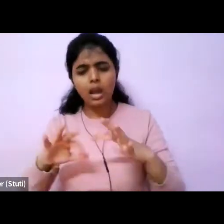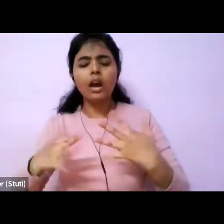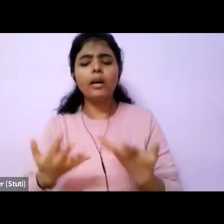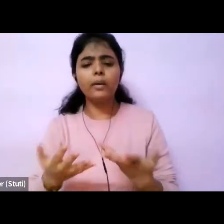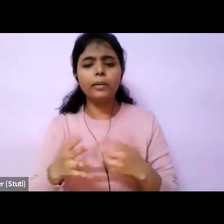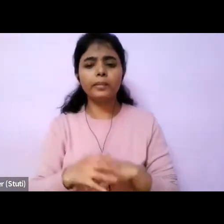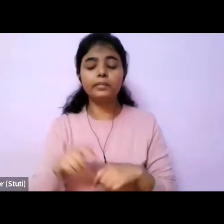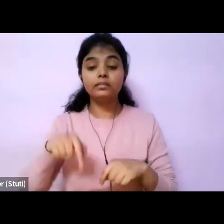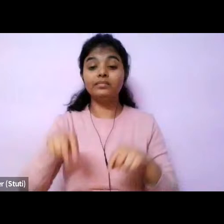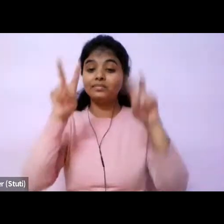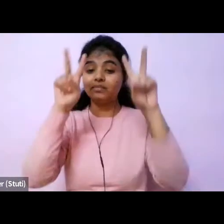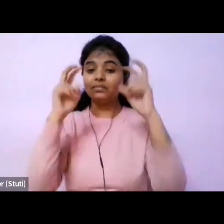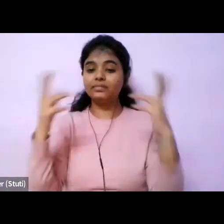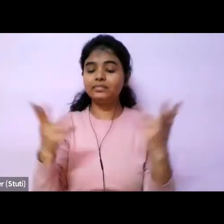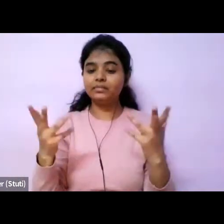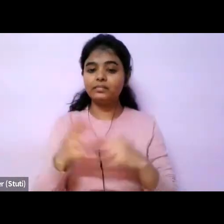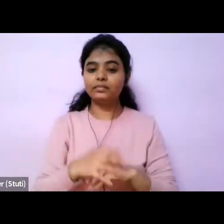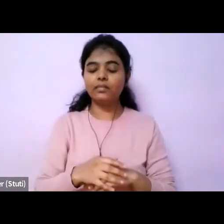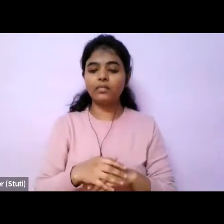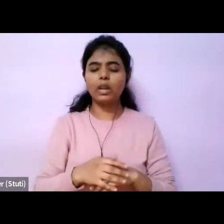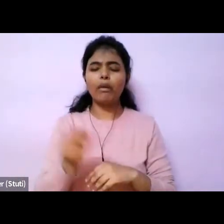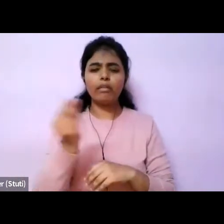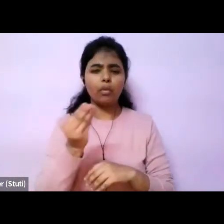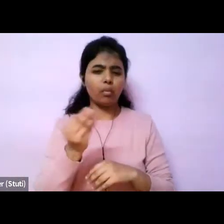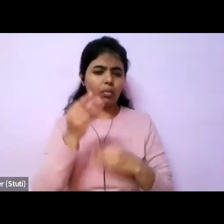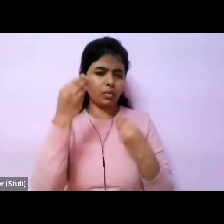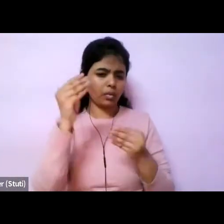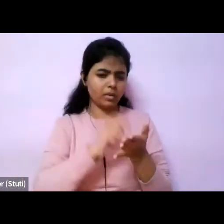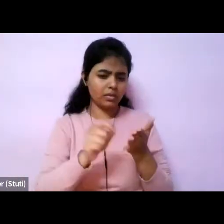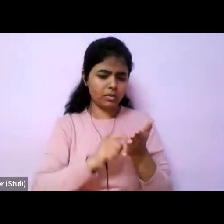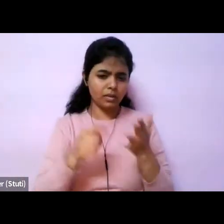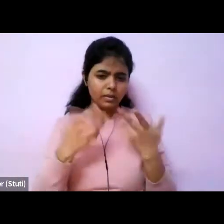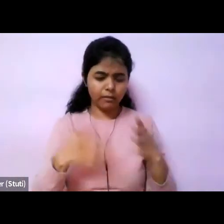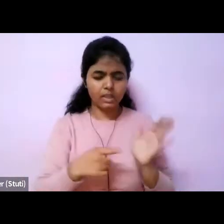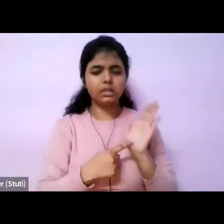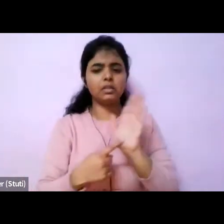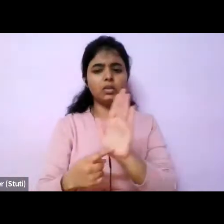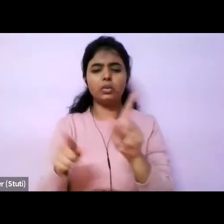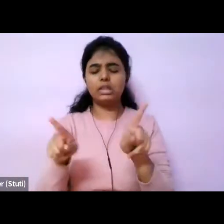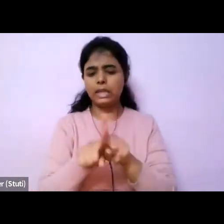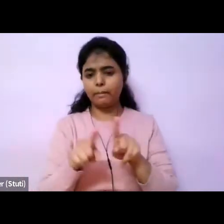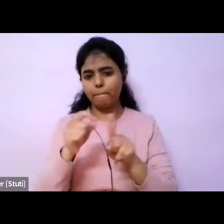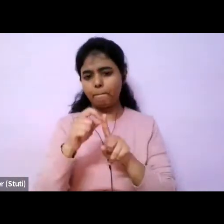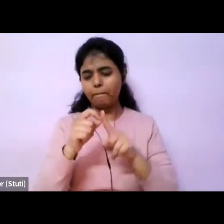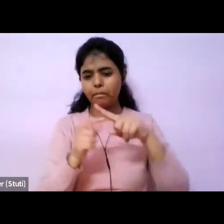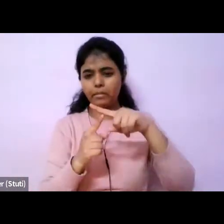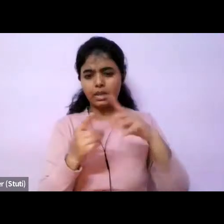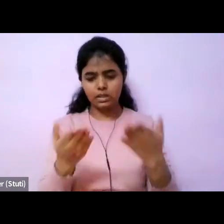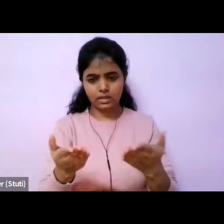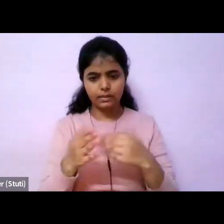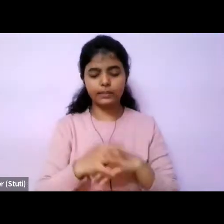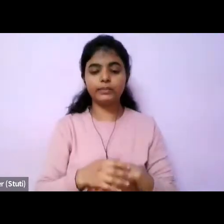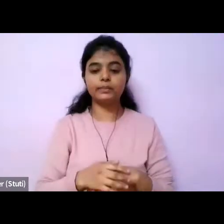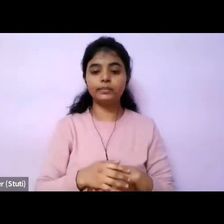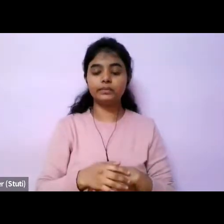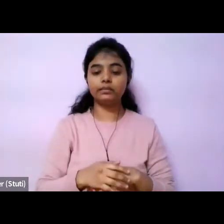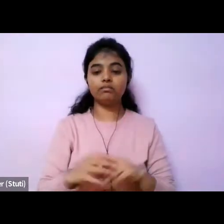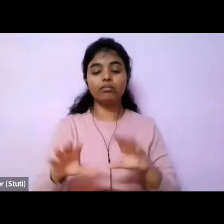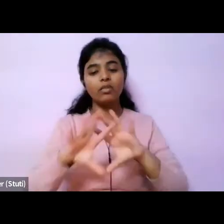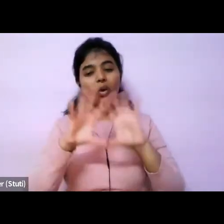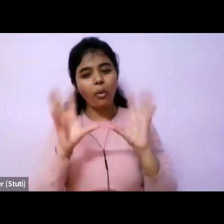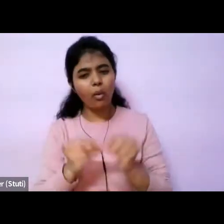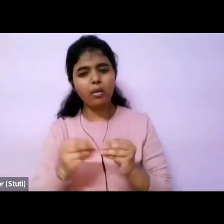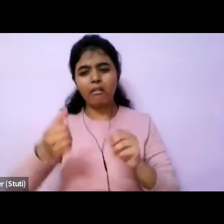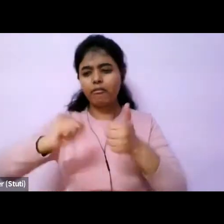this presentation is more like field notes than an academic paper. So your critiques and comments and feedbacks